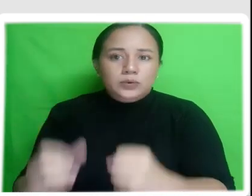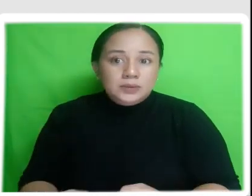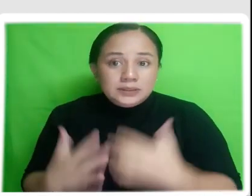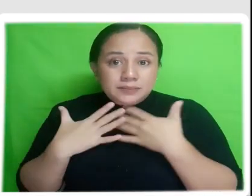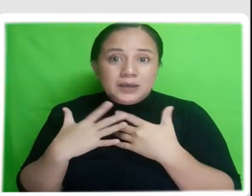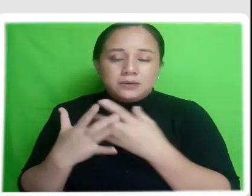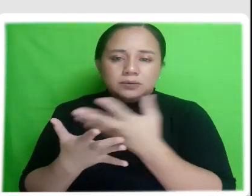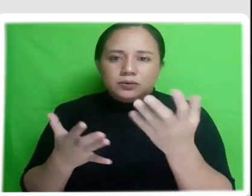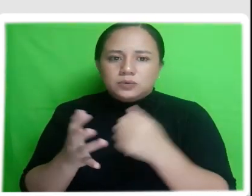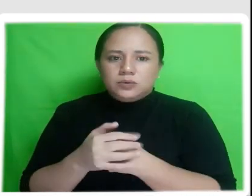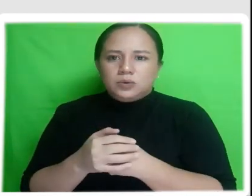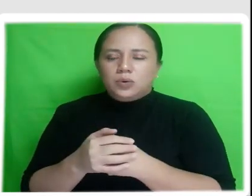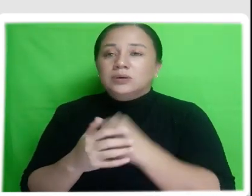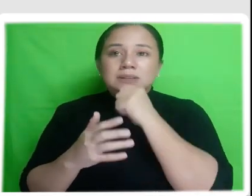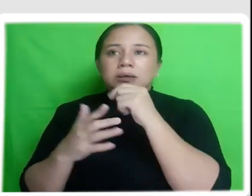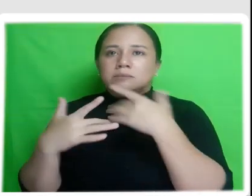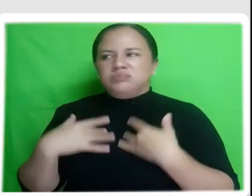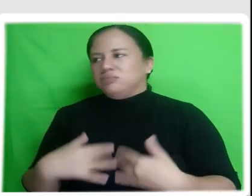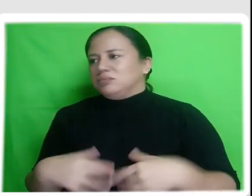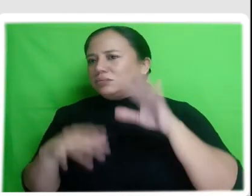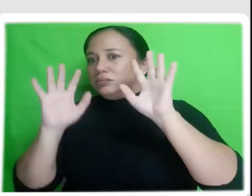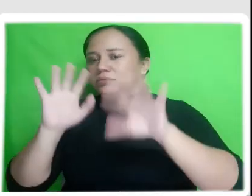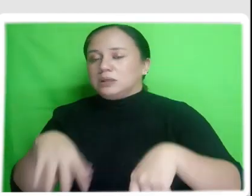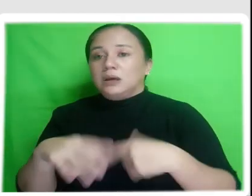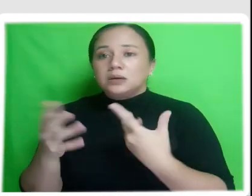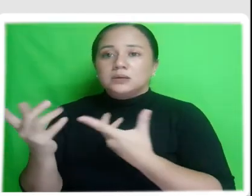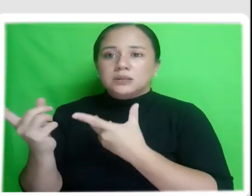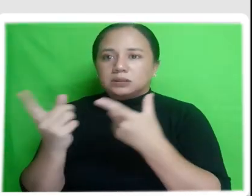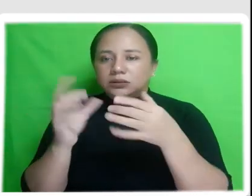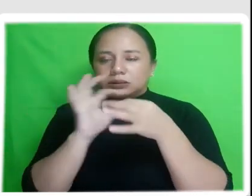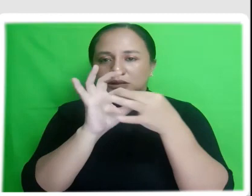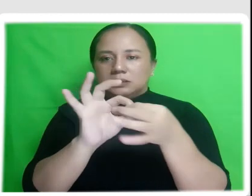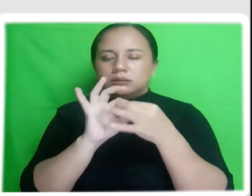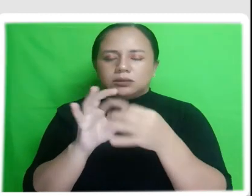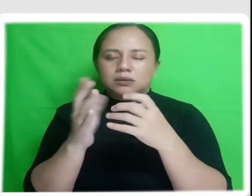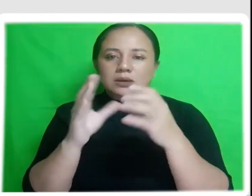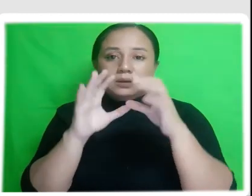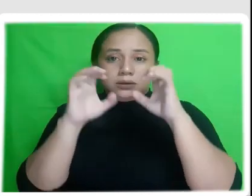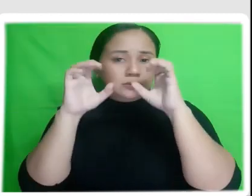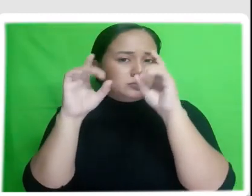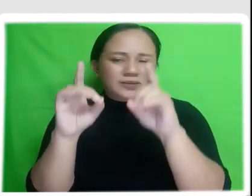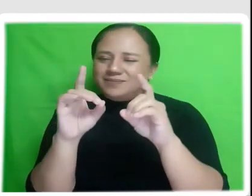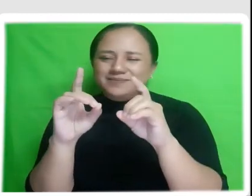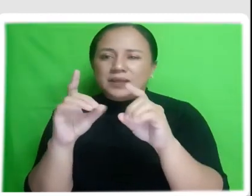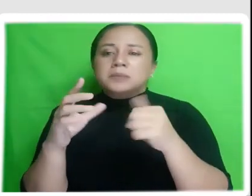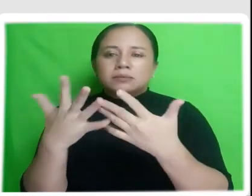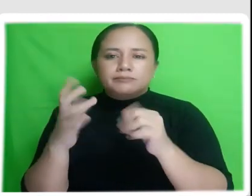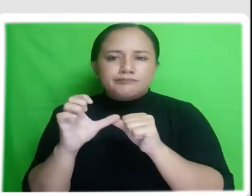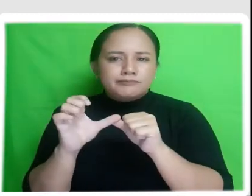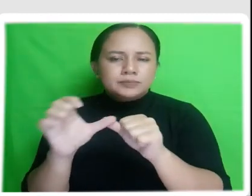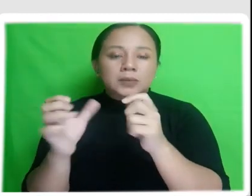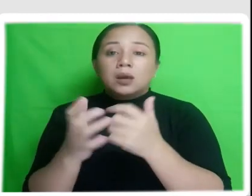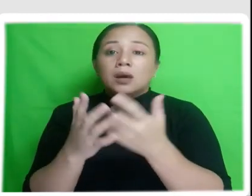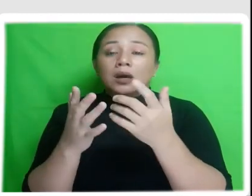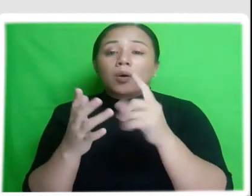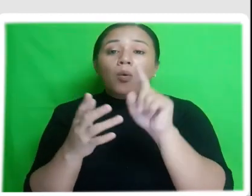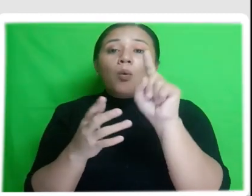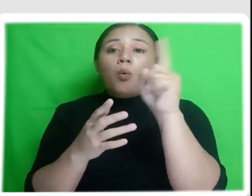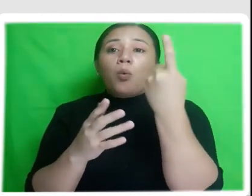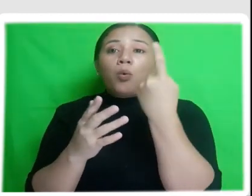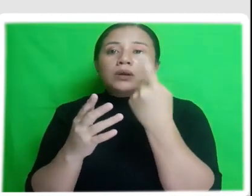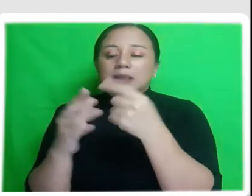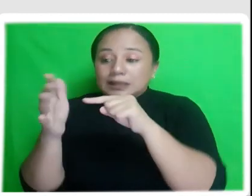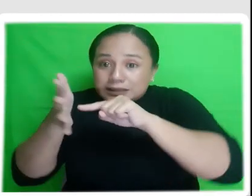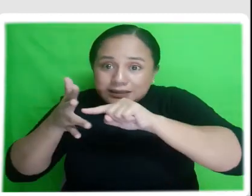say, discourage you from engaging in education advocacy? And it is only a baseline,